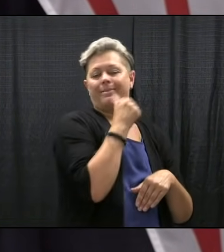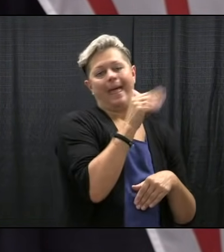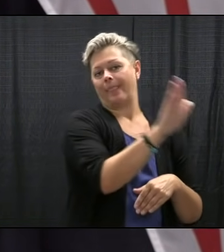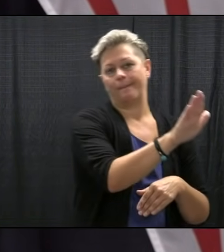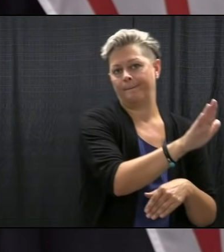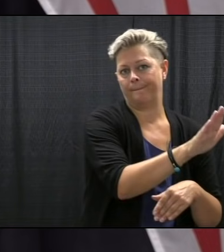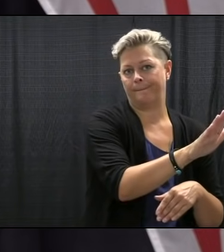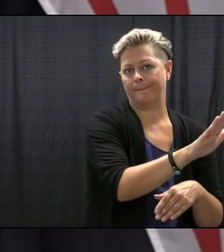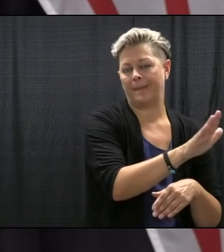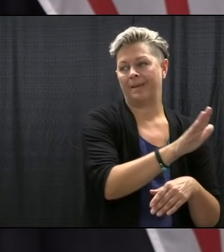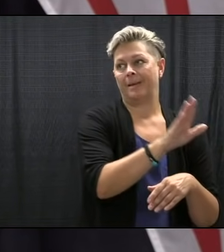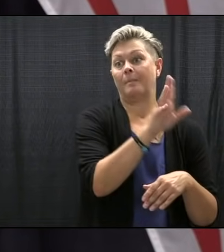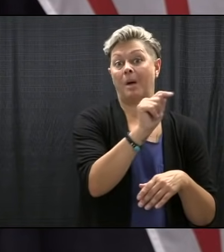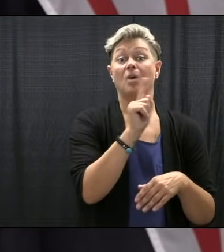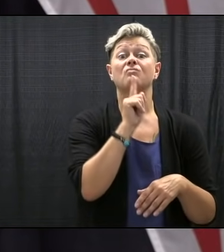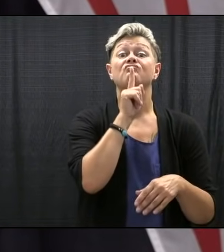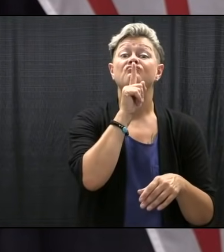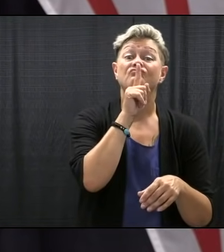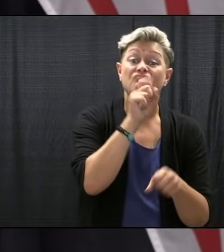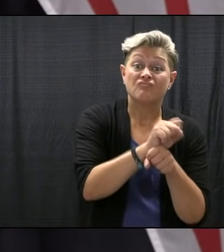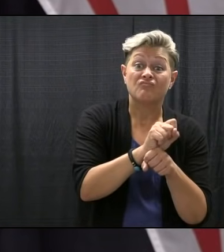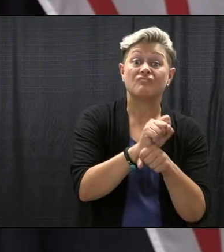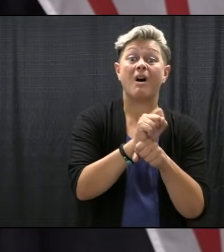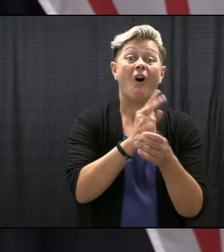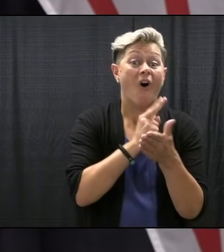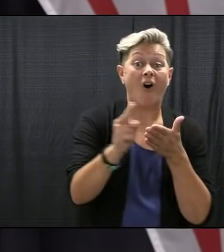an answer because I don't have one.